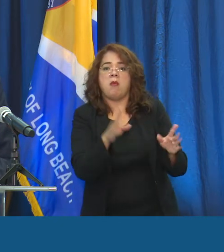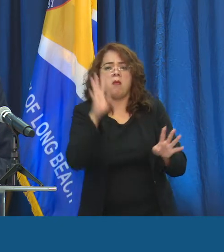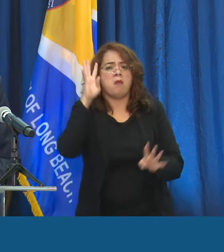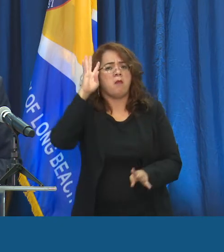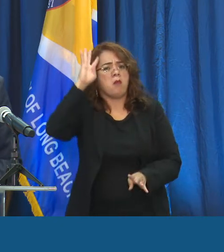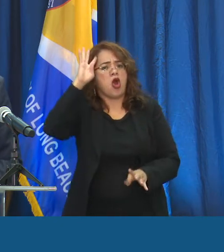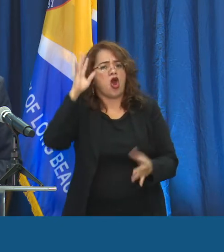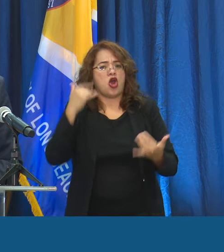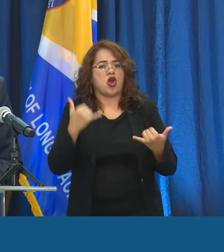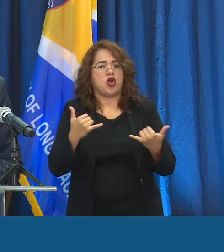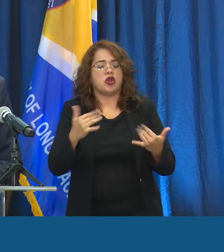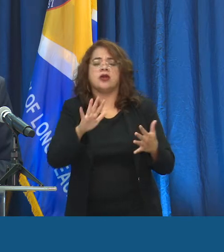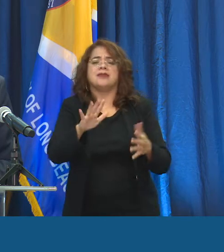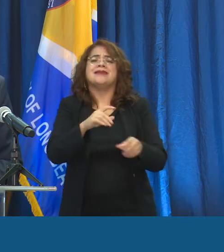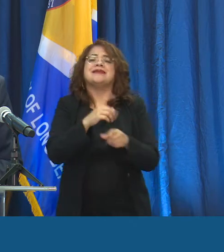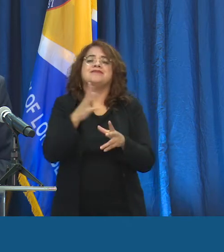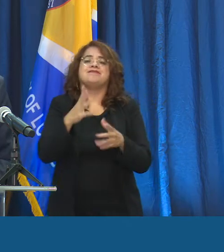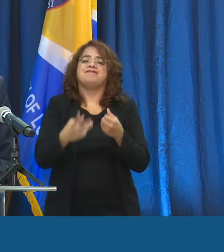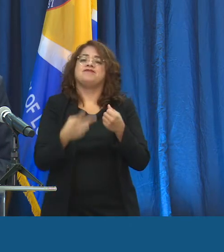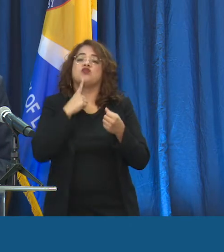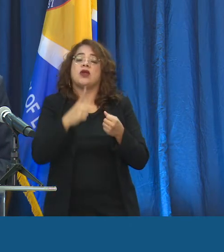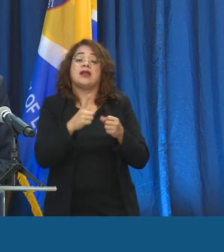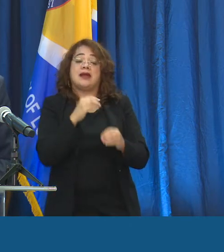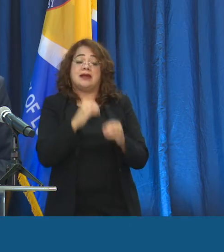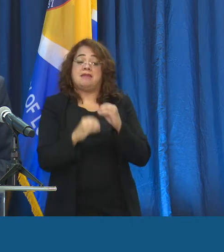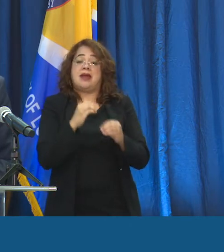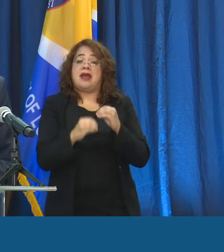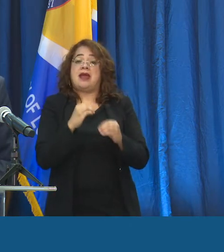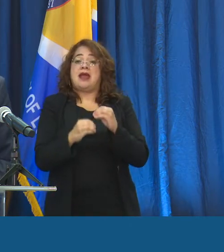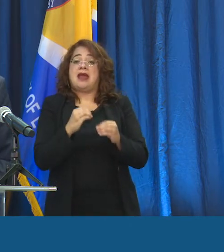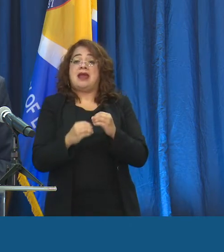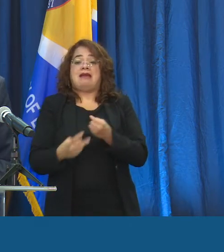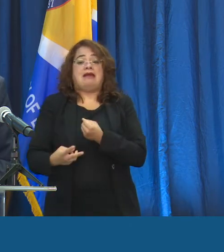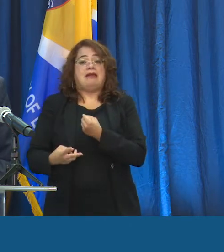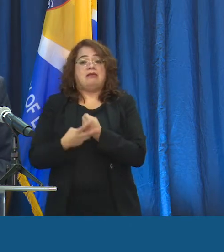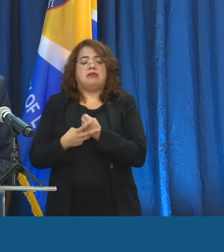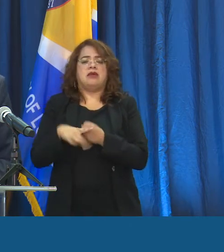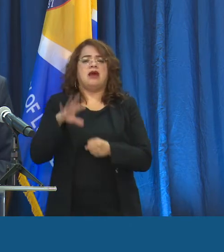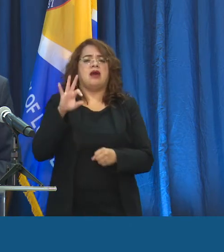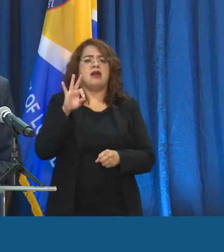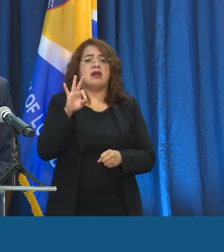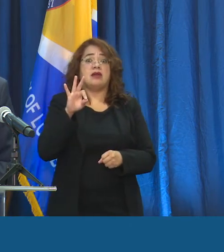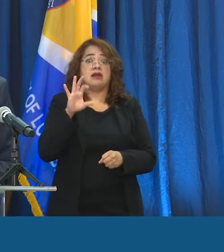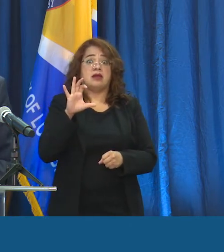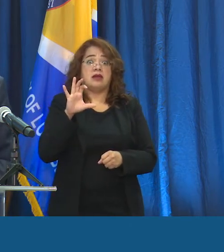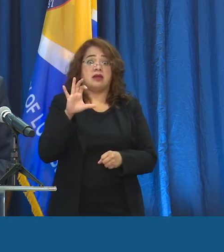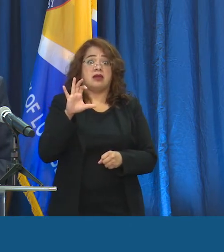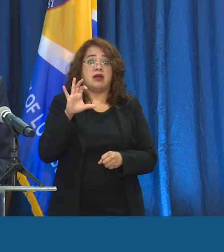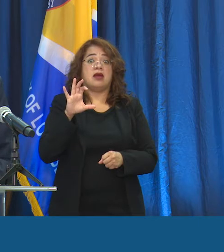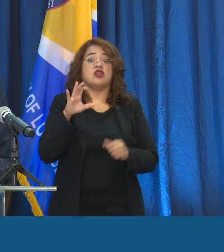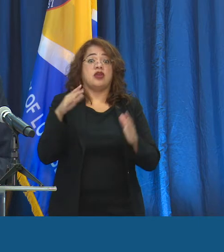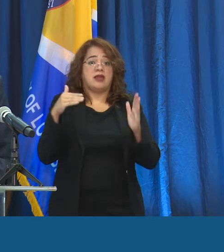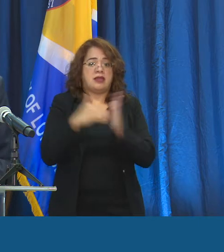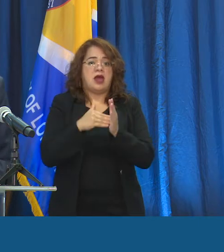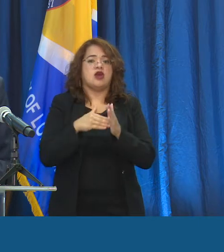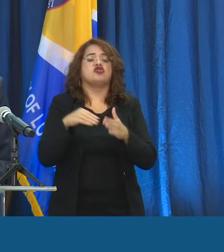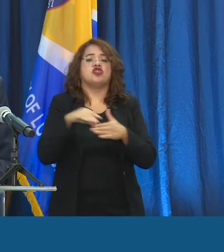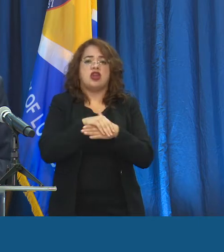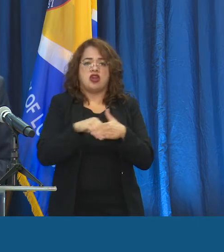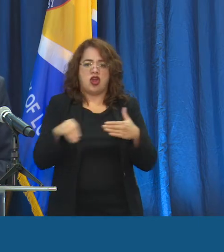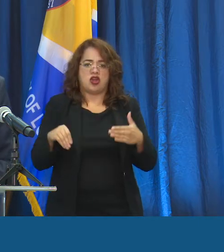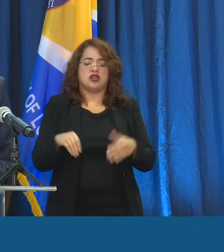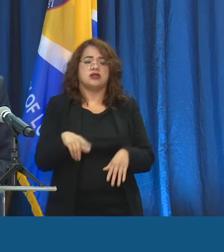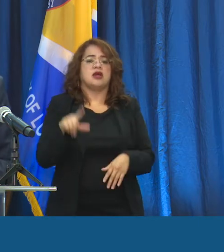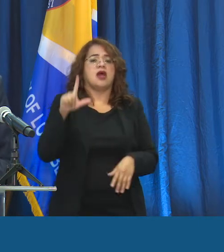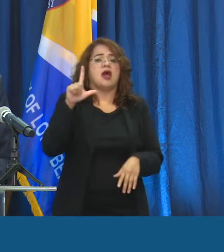savings from our maintenance in the amount of about $900,000. We've invested in new technology from our LB